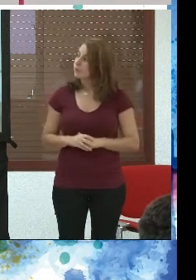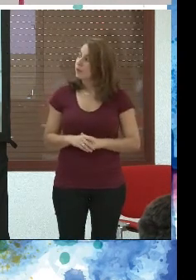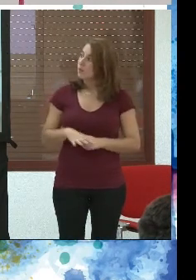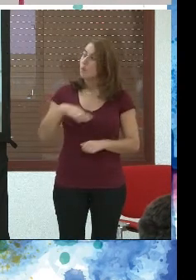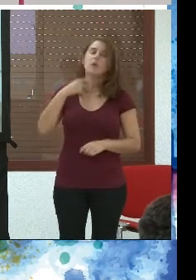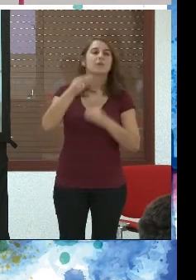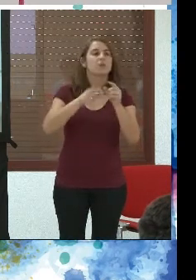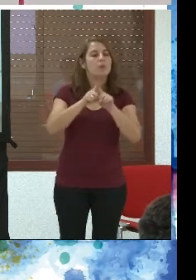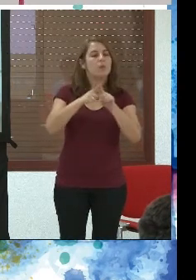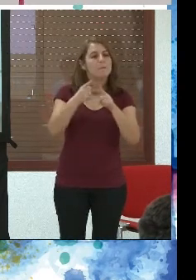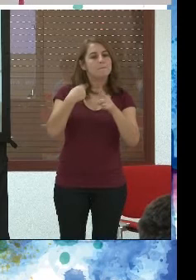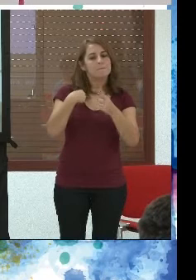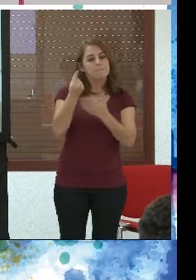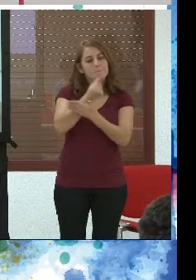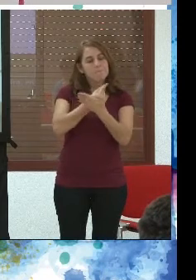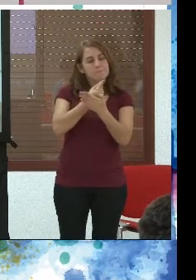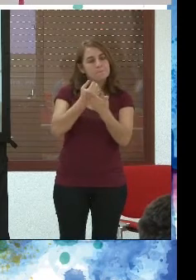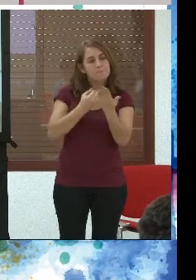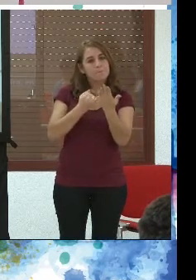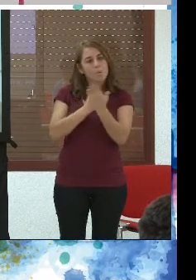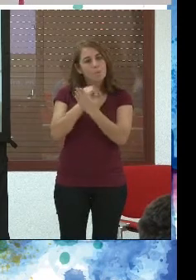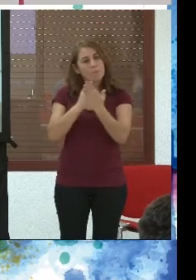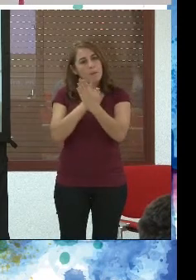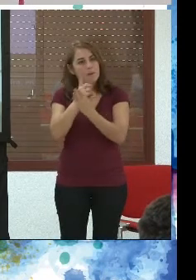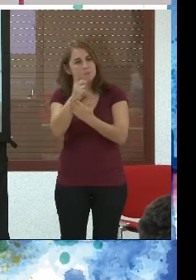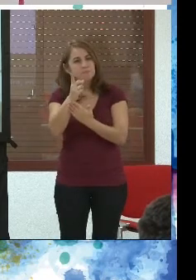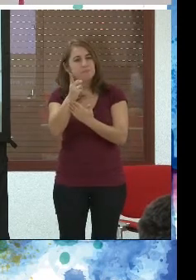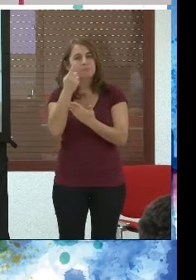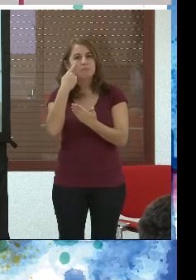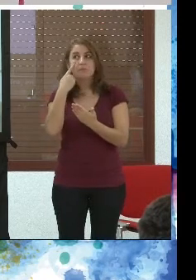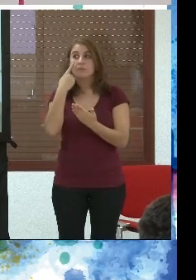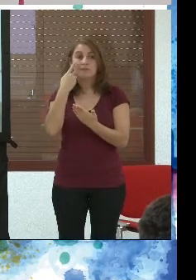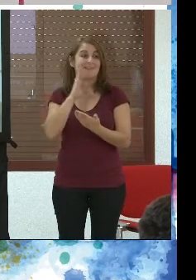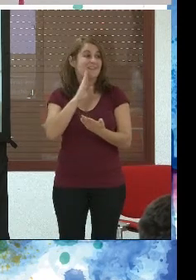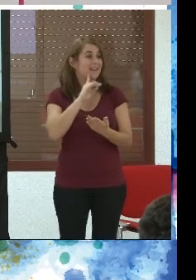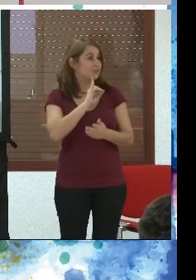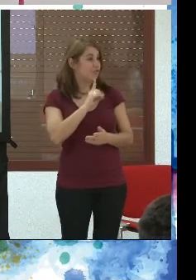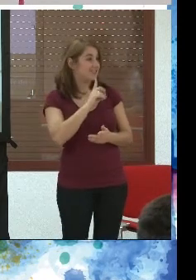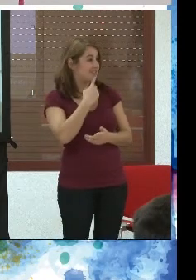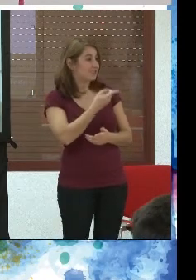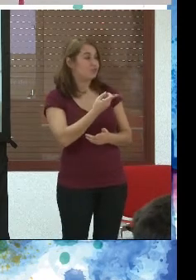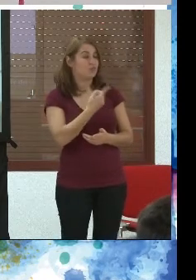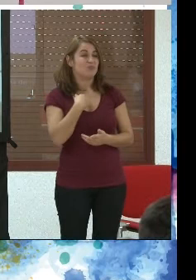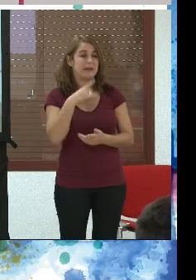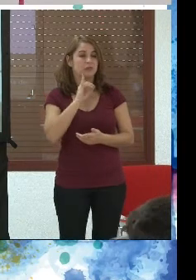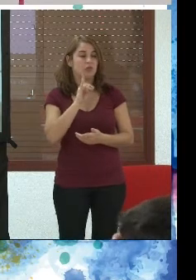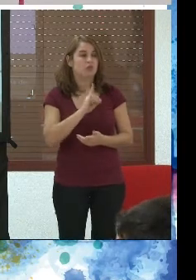map cortical activation where the electrodes I mentioned